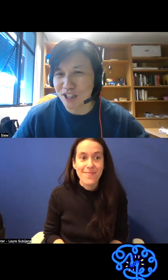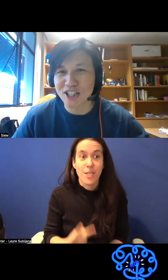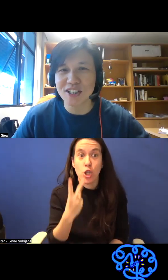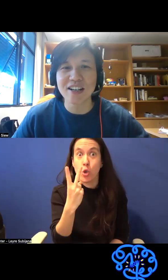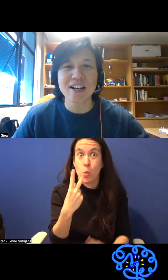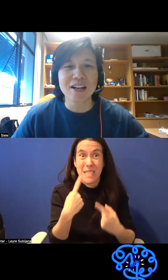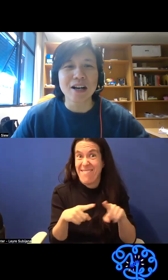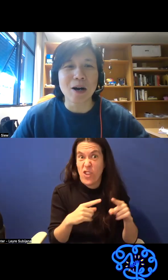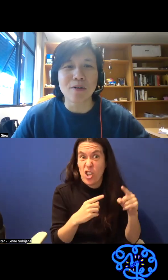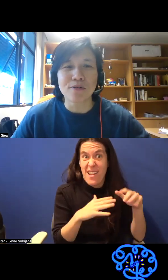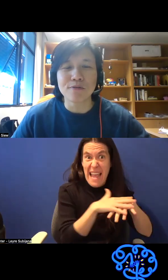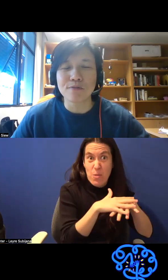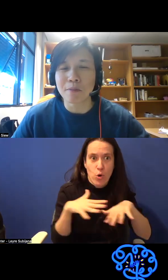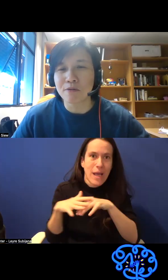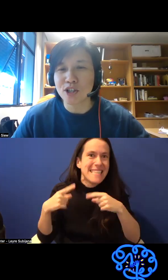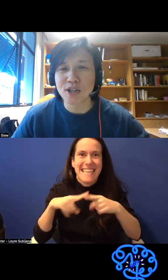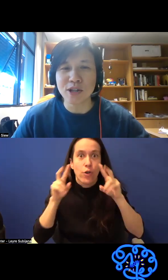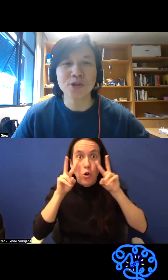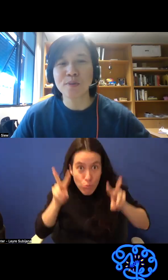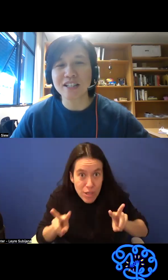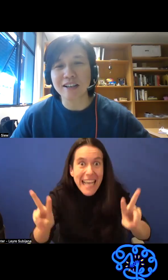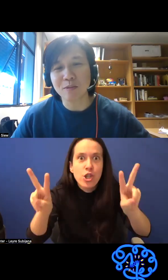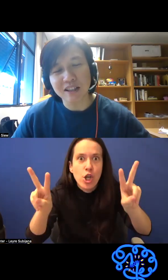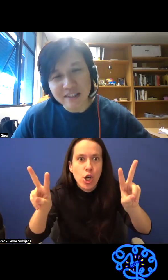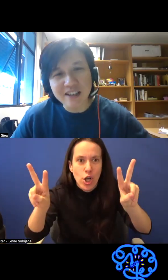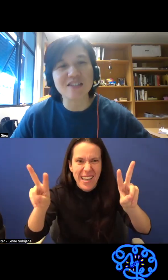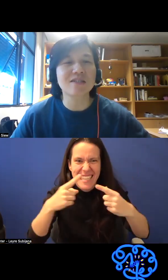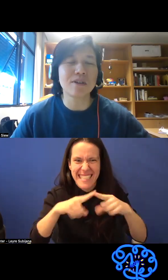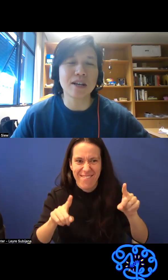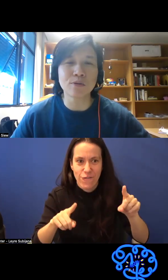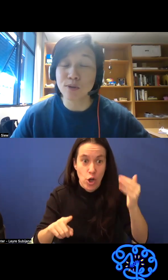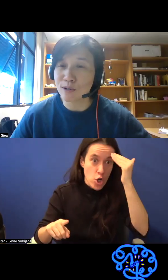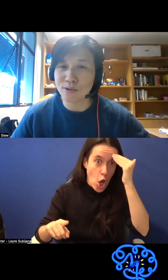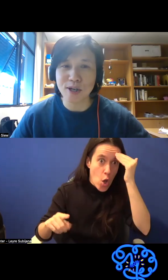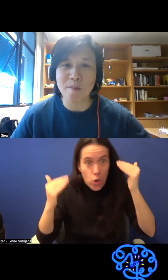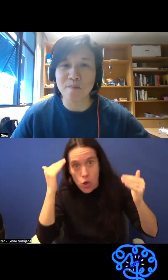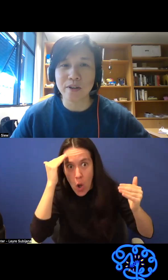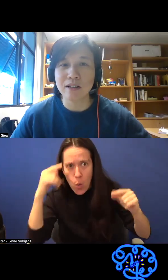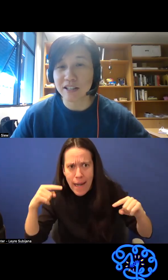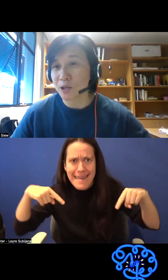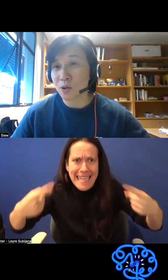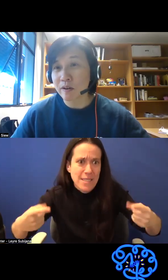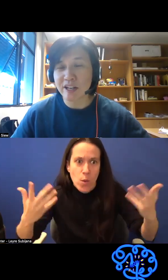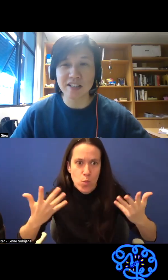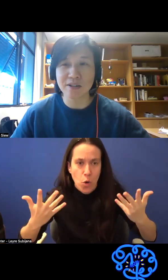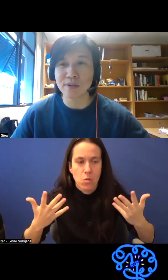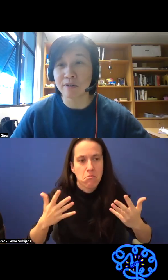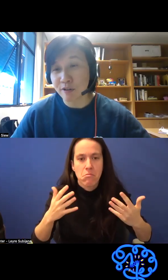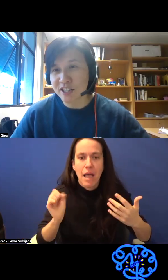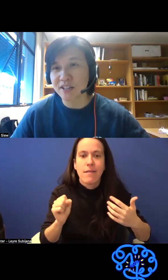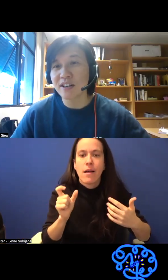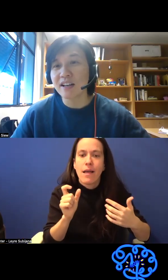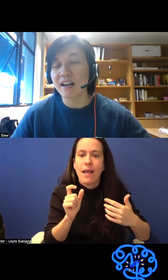different prediction uh, about which unknown word is likely to be learned next. We can also include some lexical covariates into